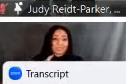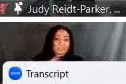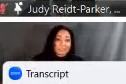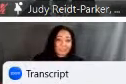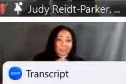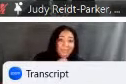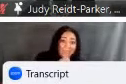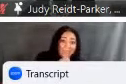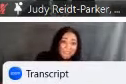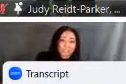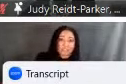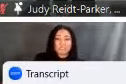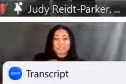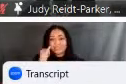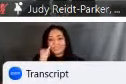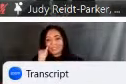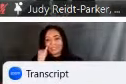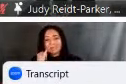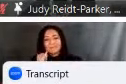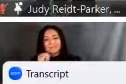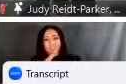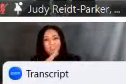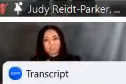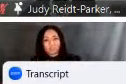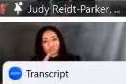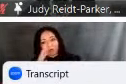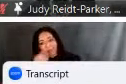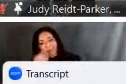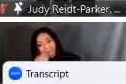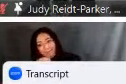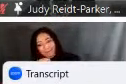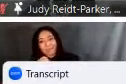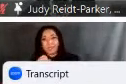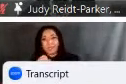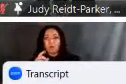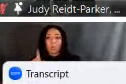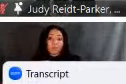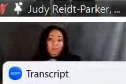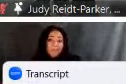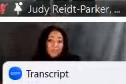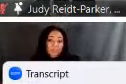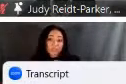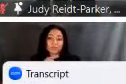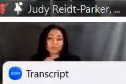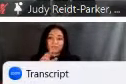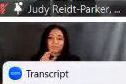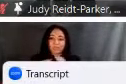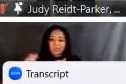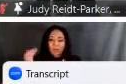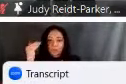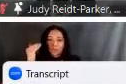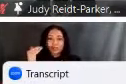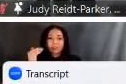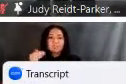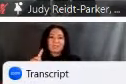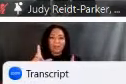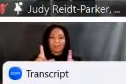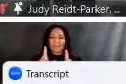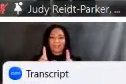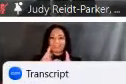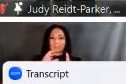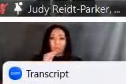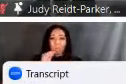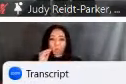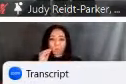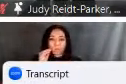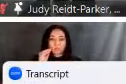whether children are napping, and the qualifications of the adults. But in general, licensed homes allow no more than 6